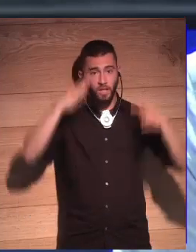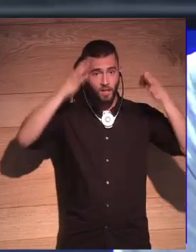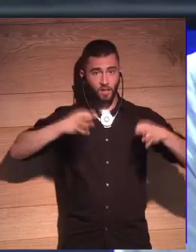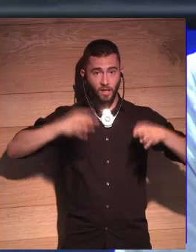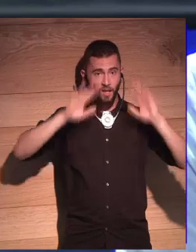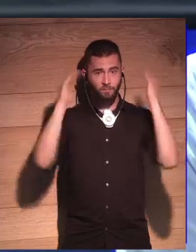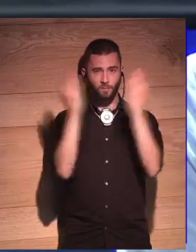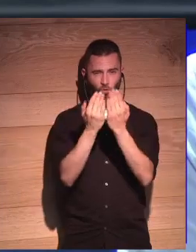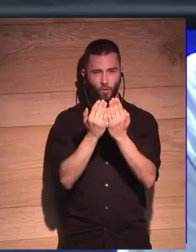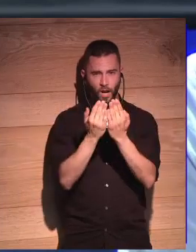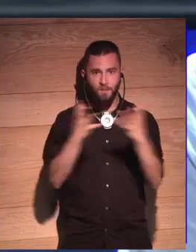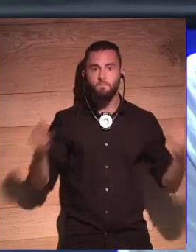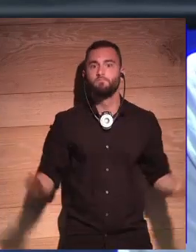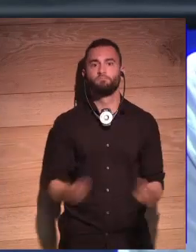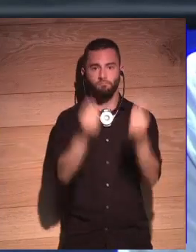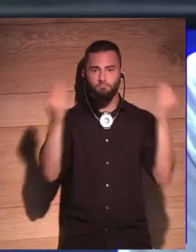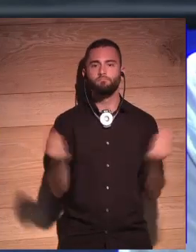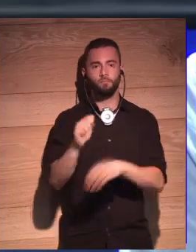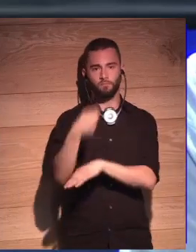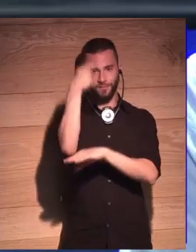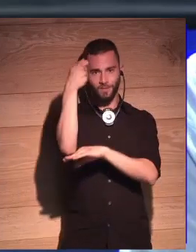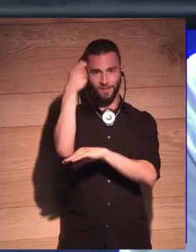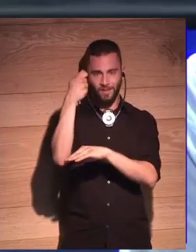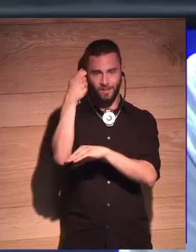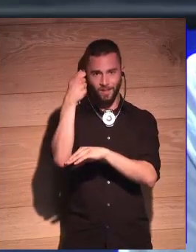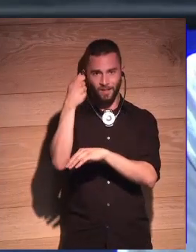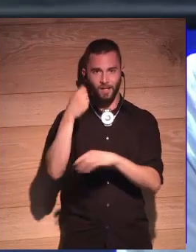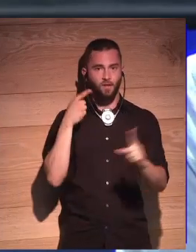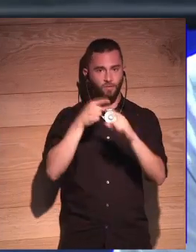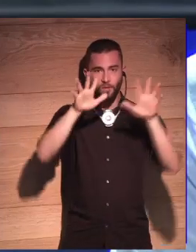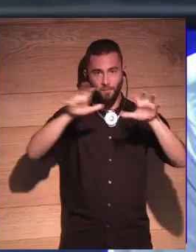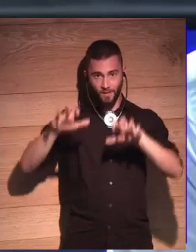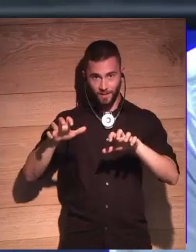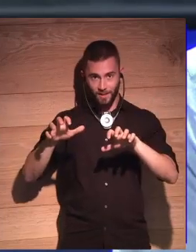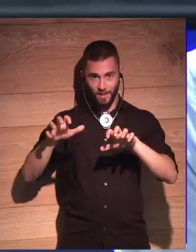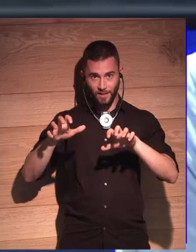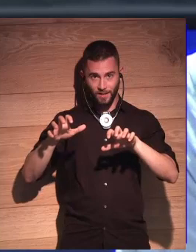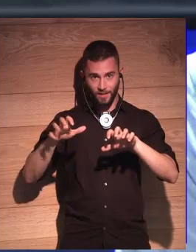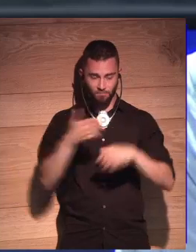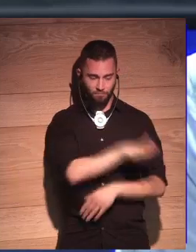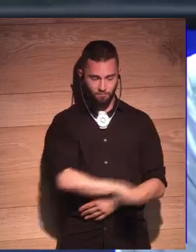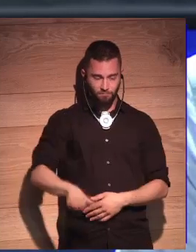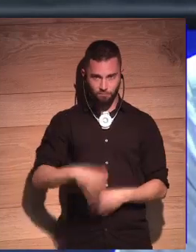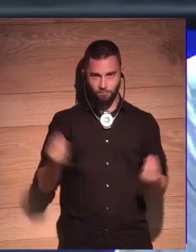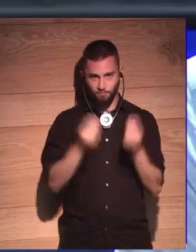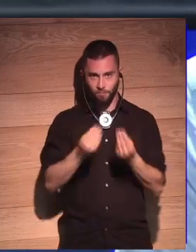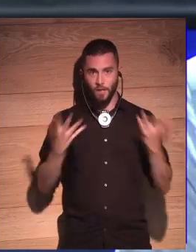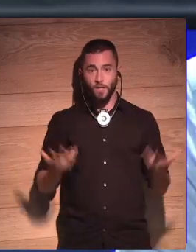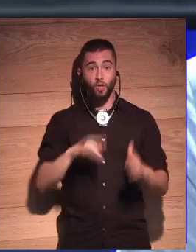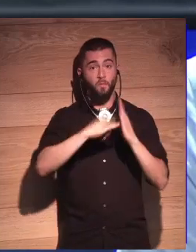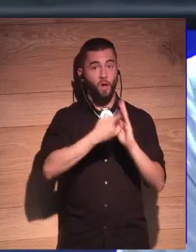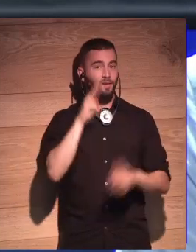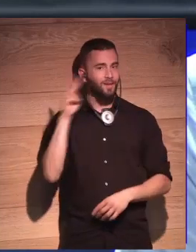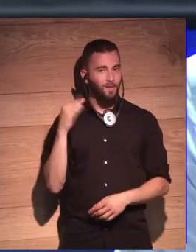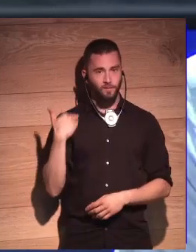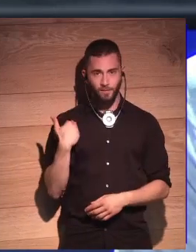two methods, they realized that virtual reality improved considerably the learning among